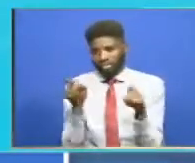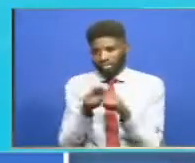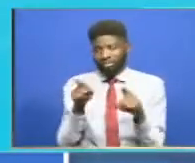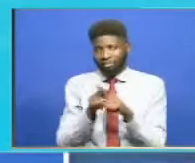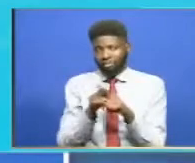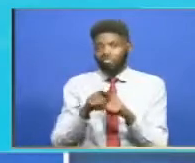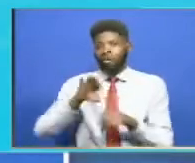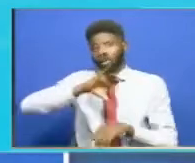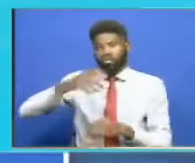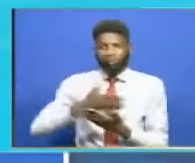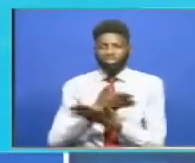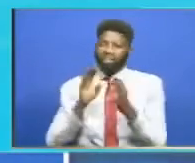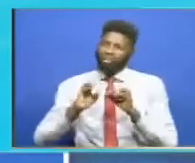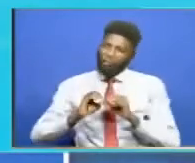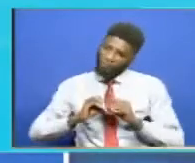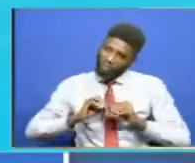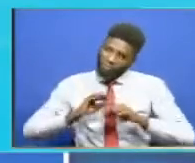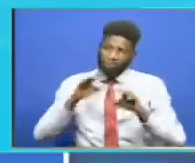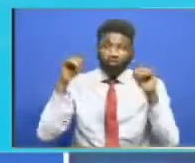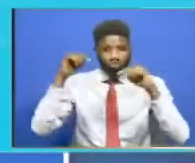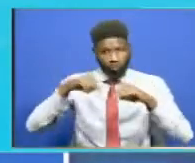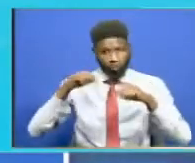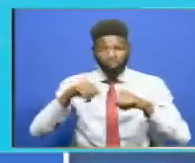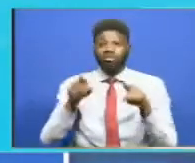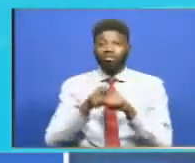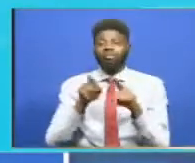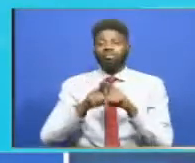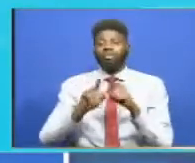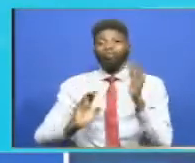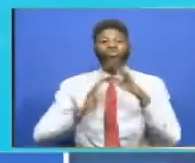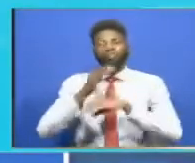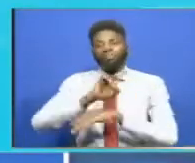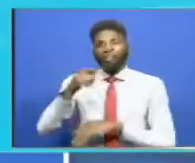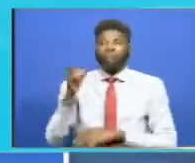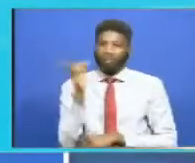county, with today actually crossing the 1,000 mark. Thank you so much for watching.